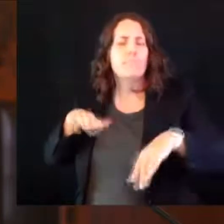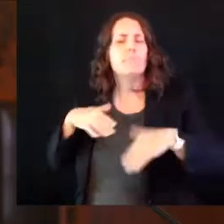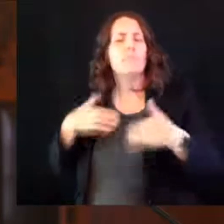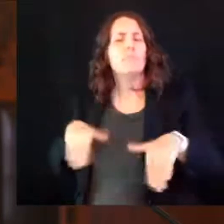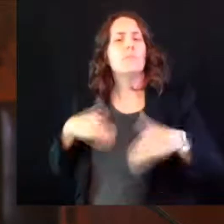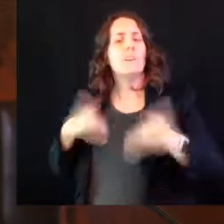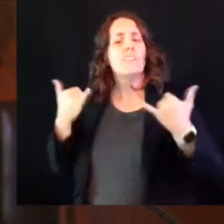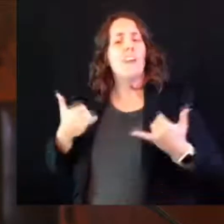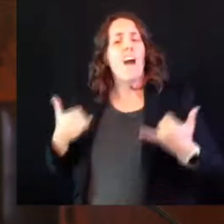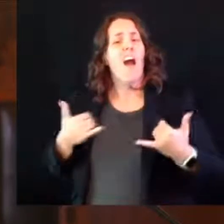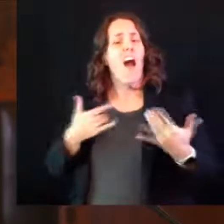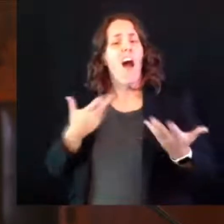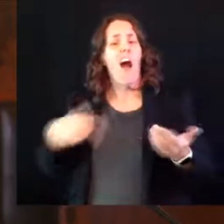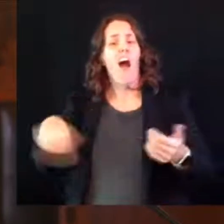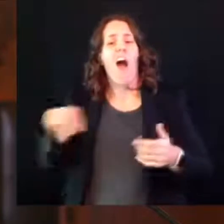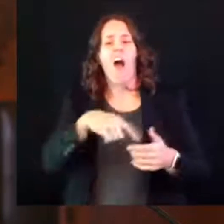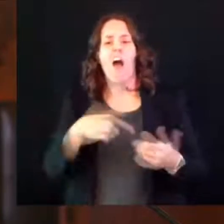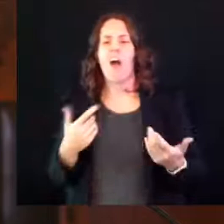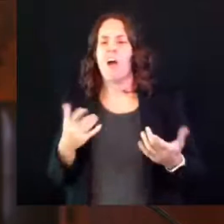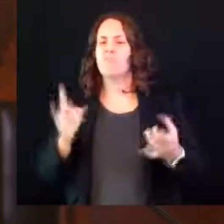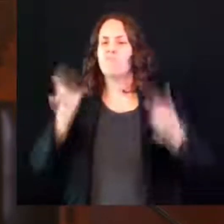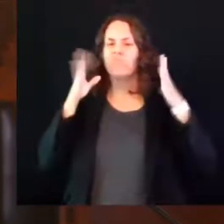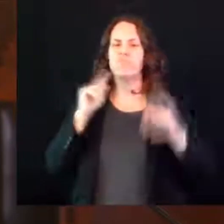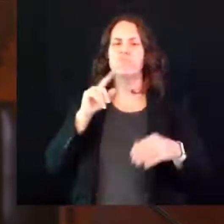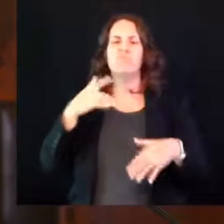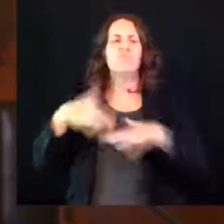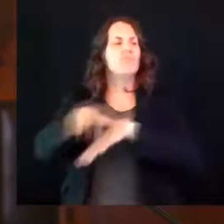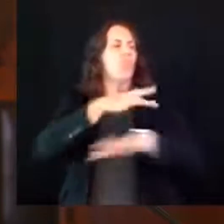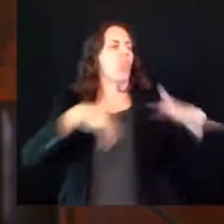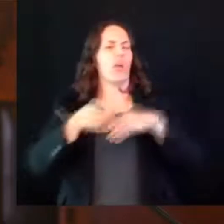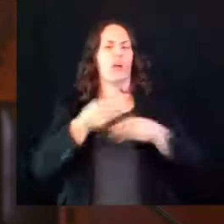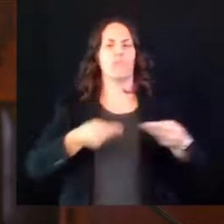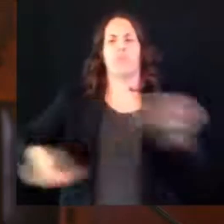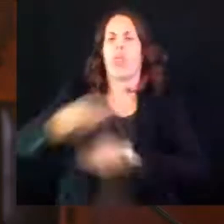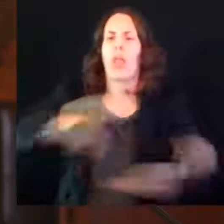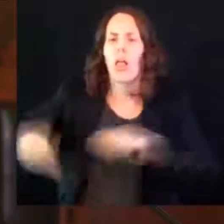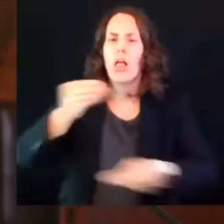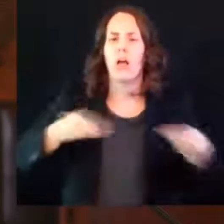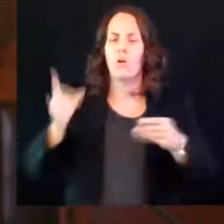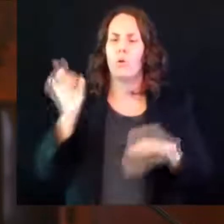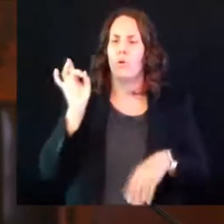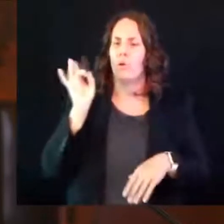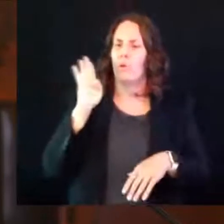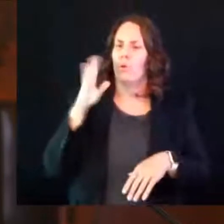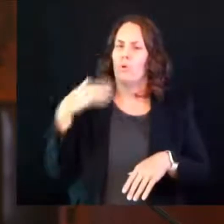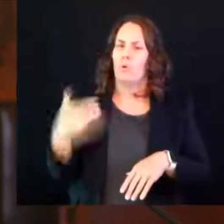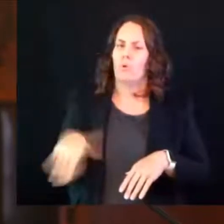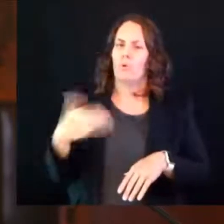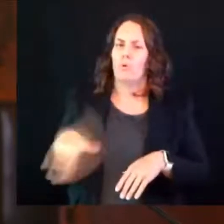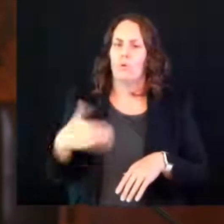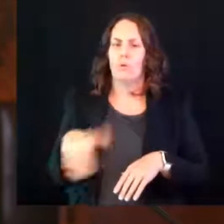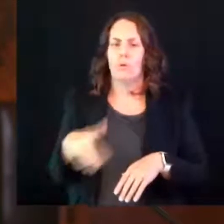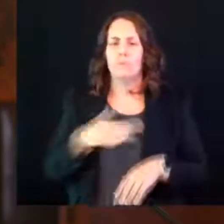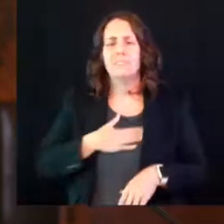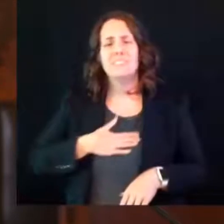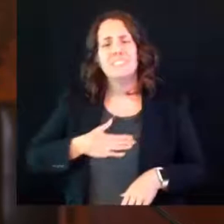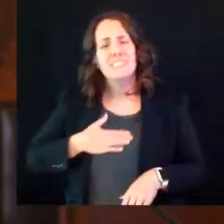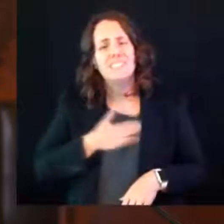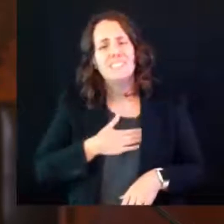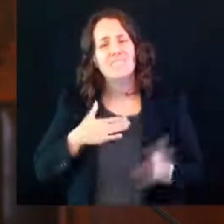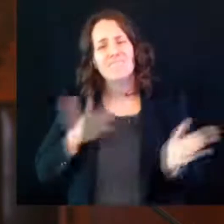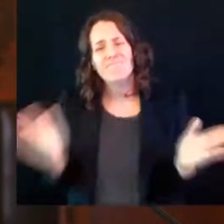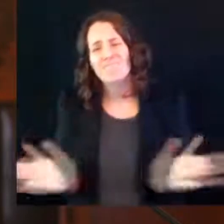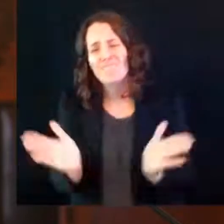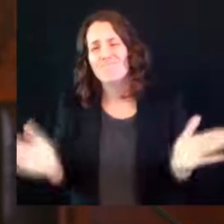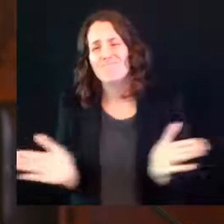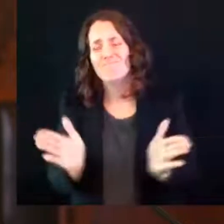again. Please stay home when possible and wear a mask when you go out. The unfortunate reality is this. The